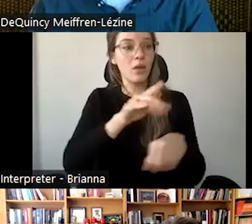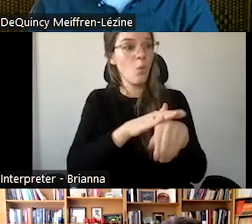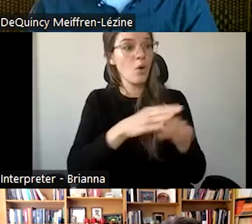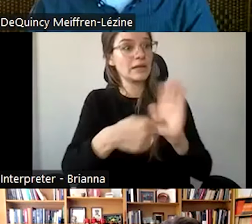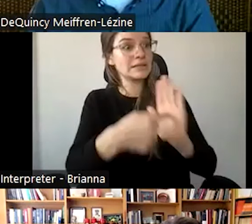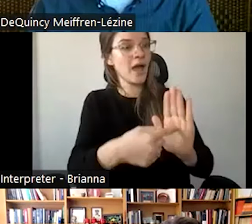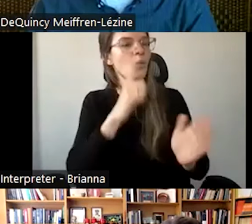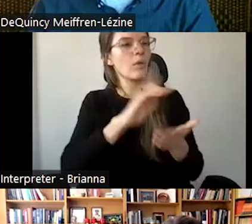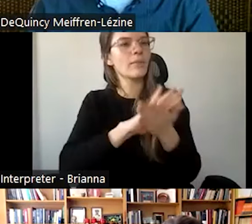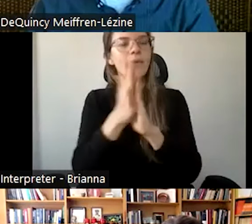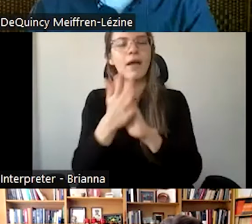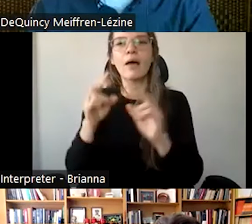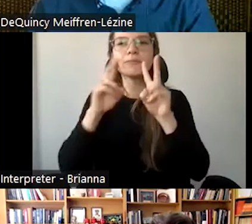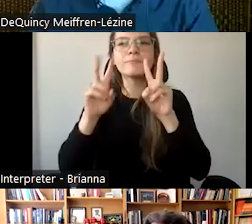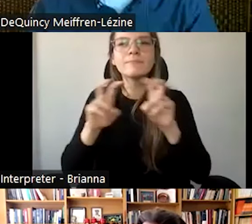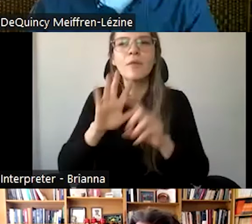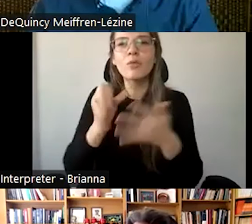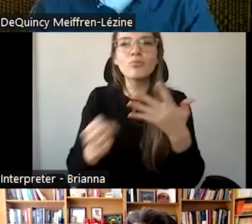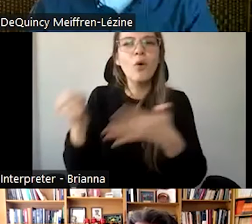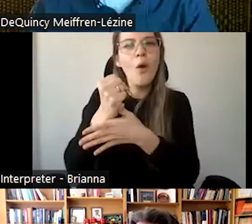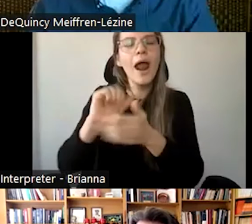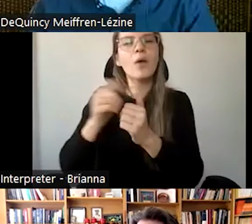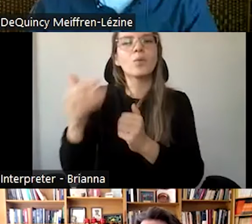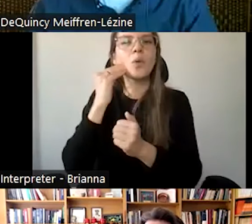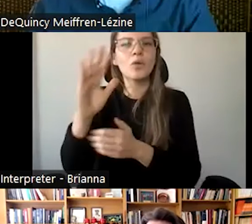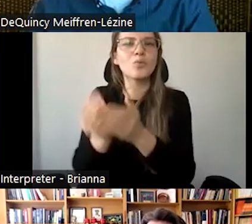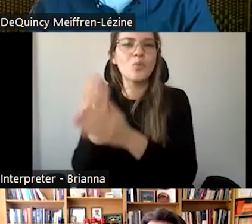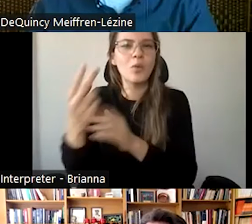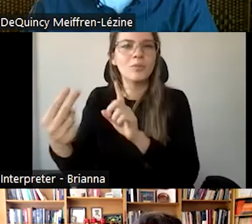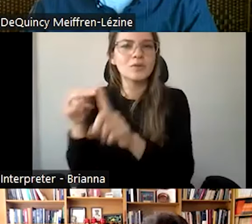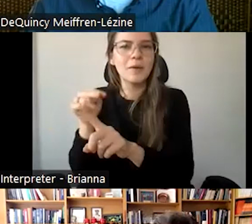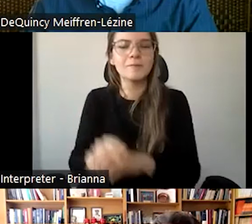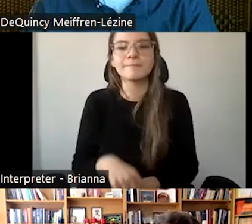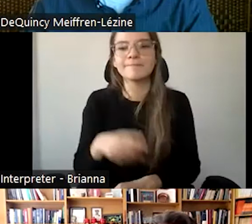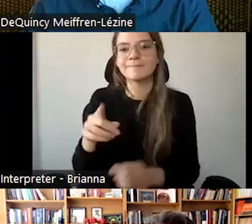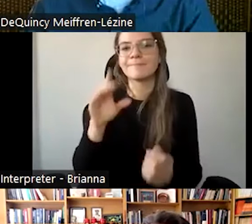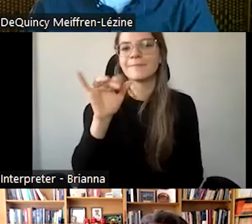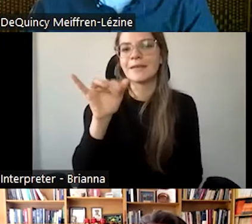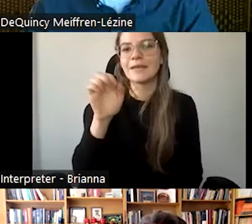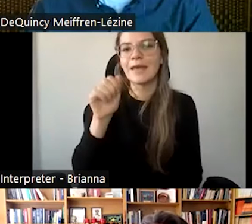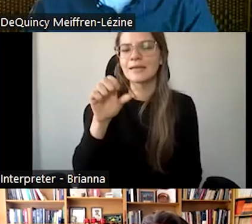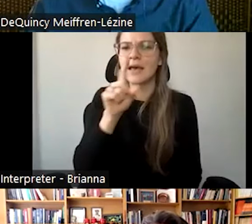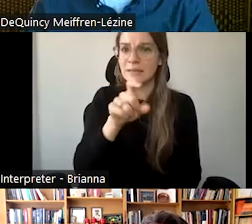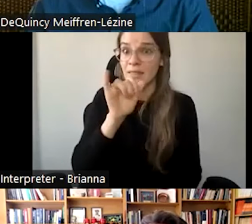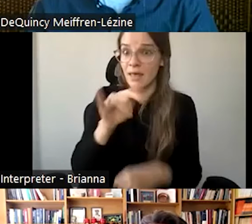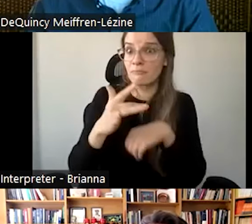growth perspective. And are they available for everybody on your website?